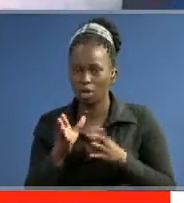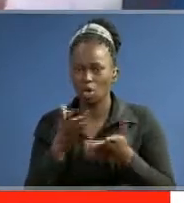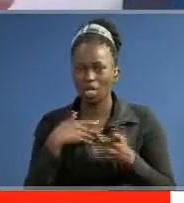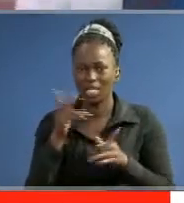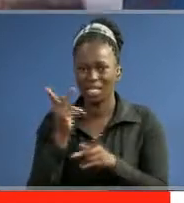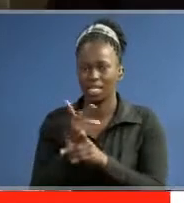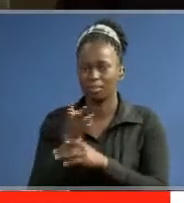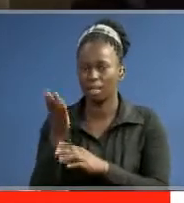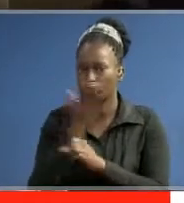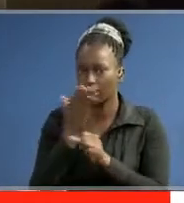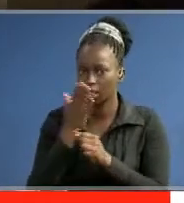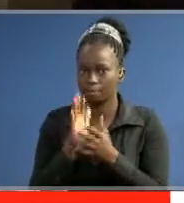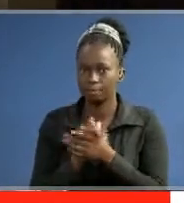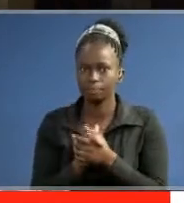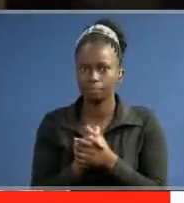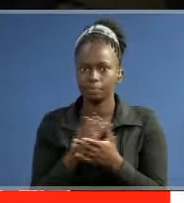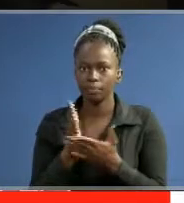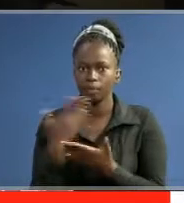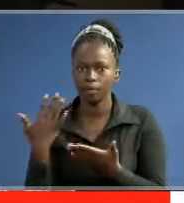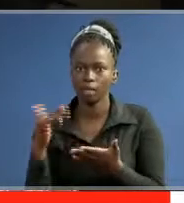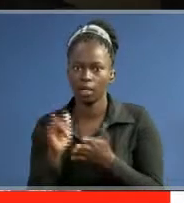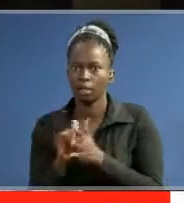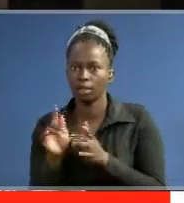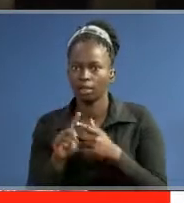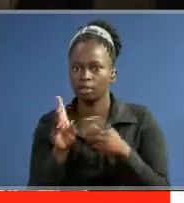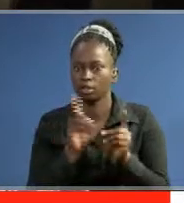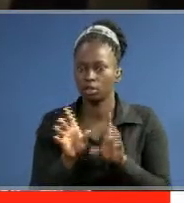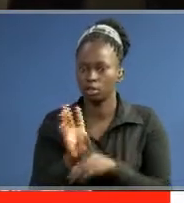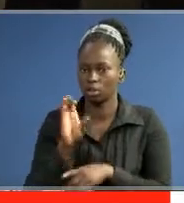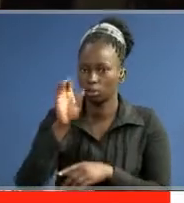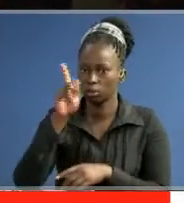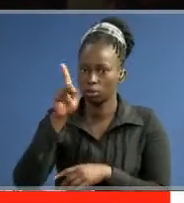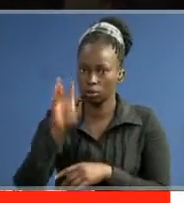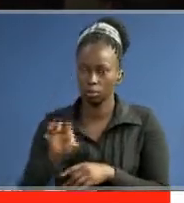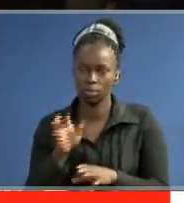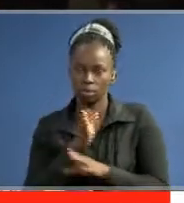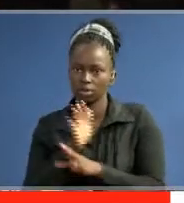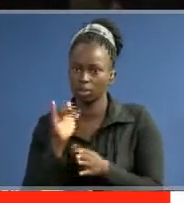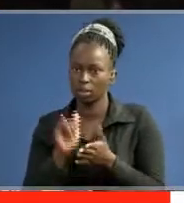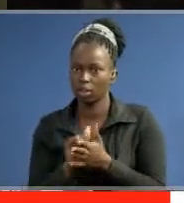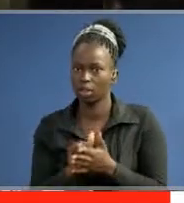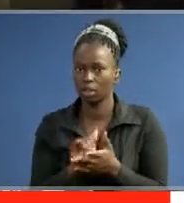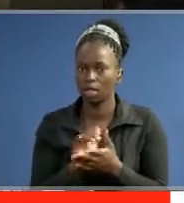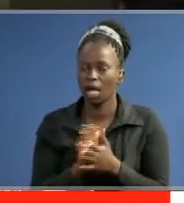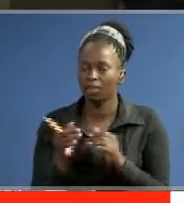preservation. Meat will go bad after that 6 hours.